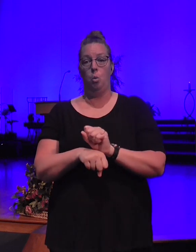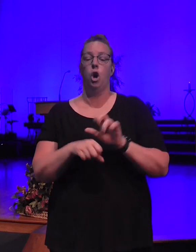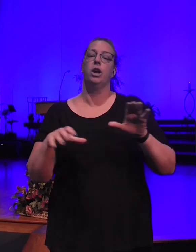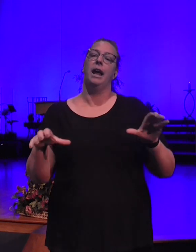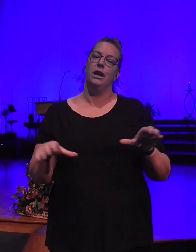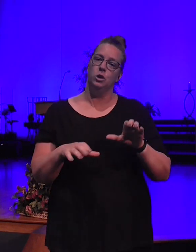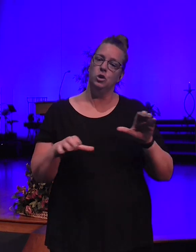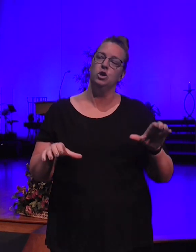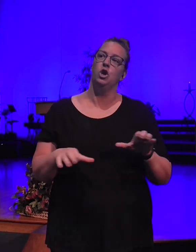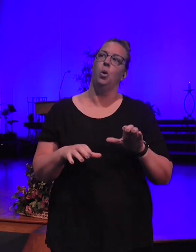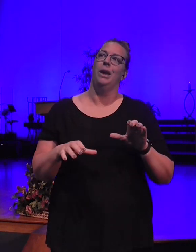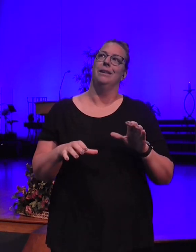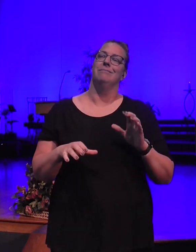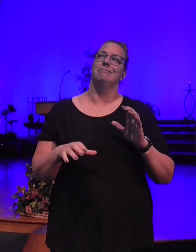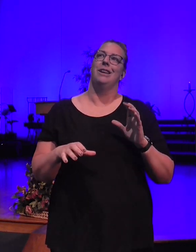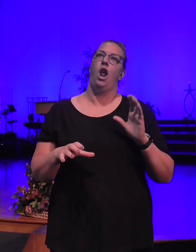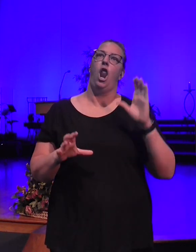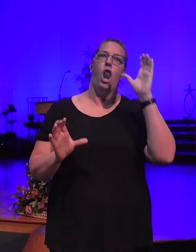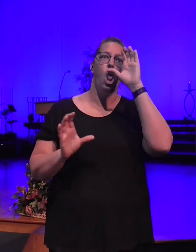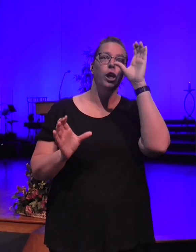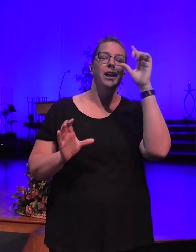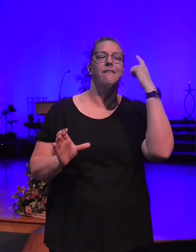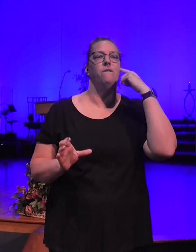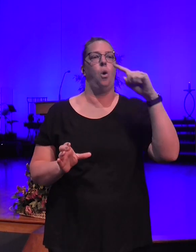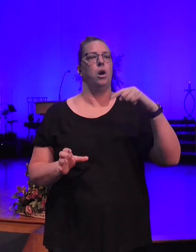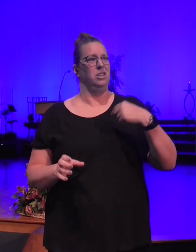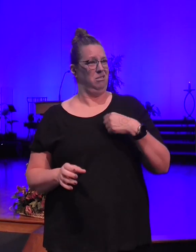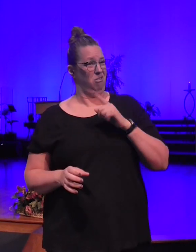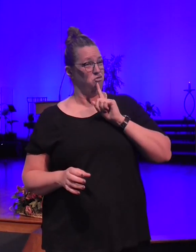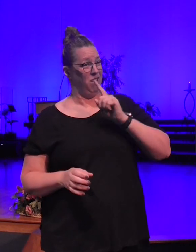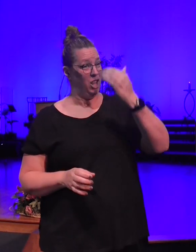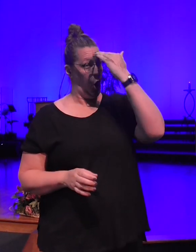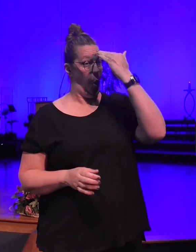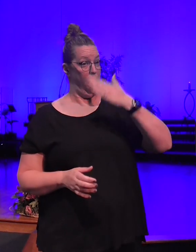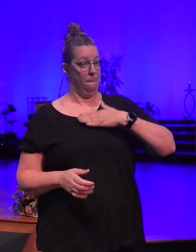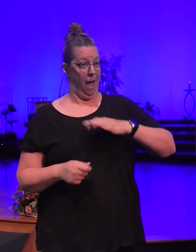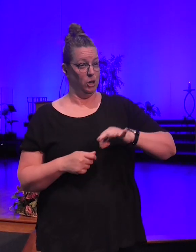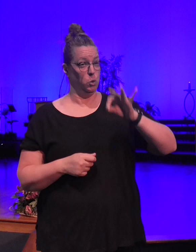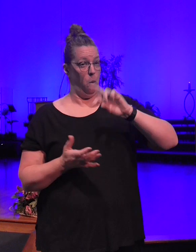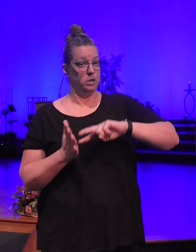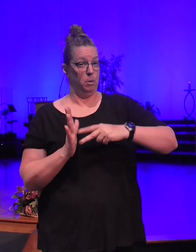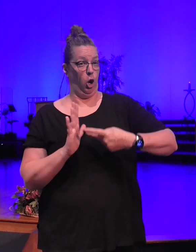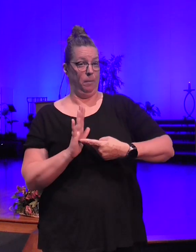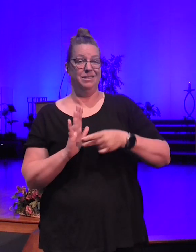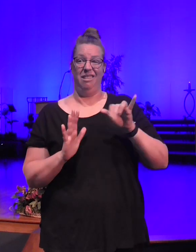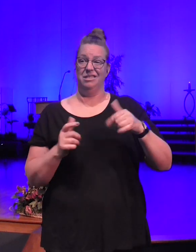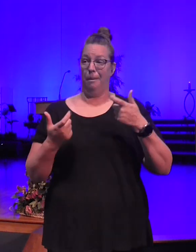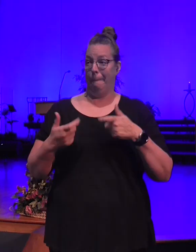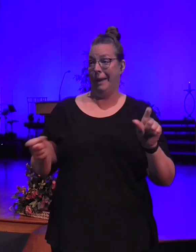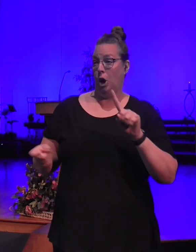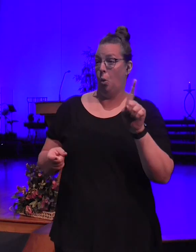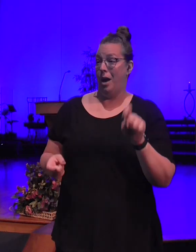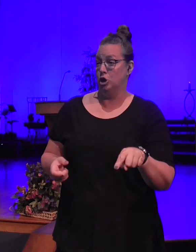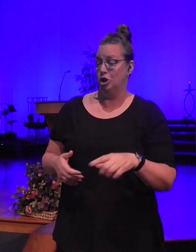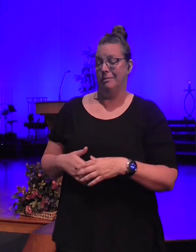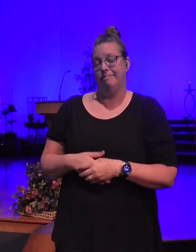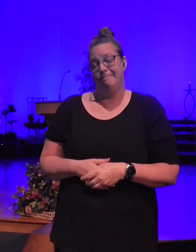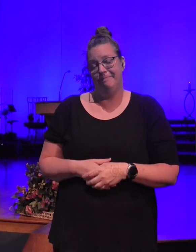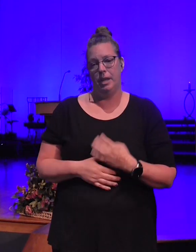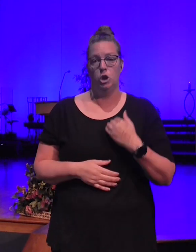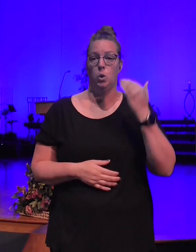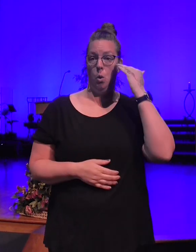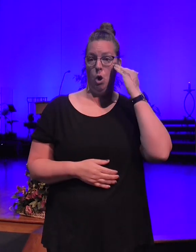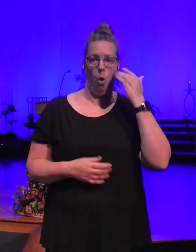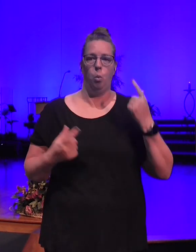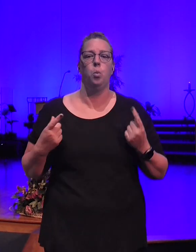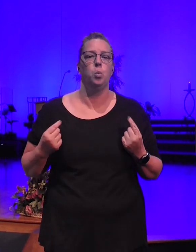to look for, do I really know what my soul's purpose is? That's the big question. And once you know that, what can